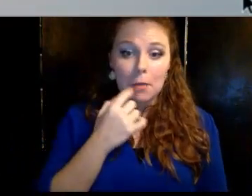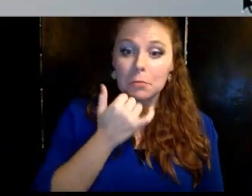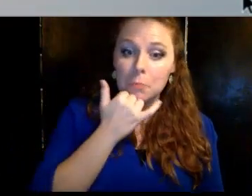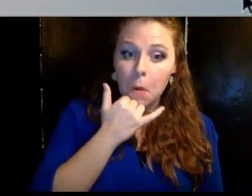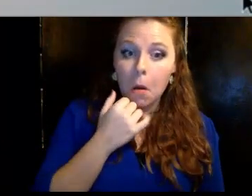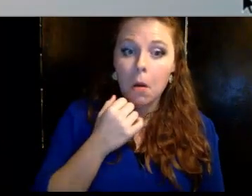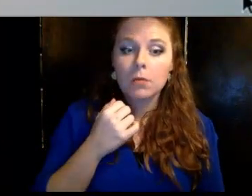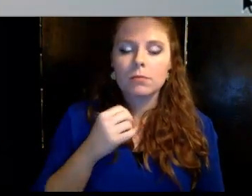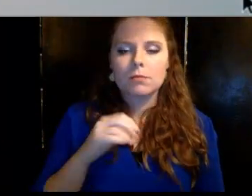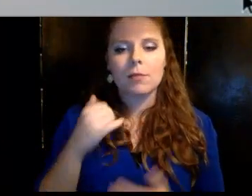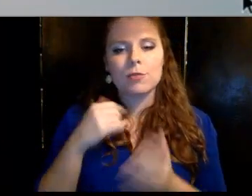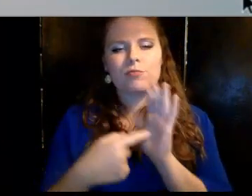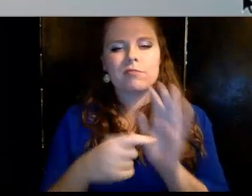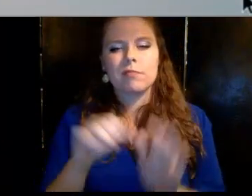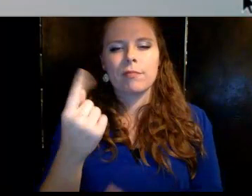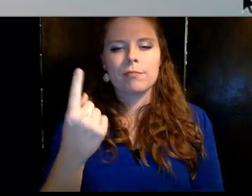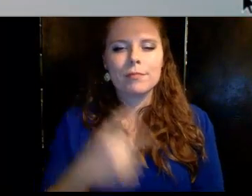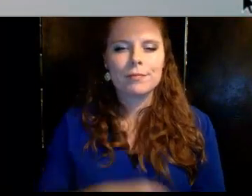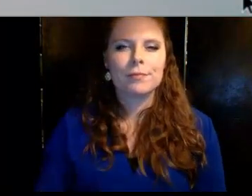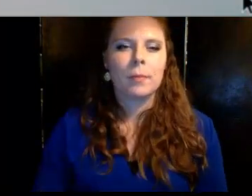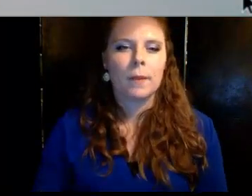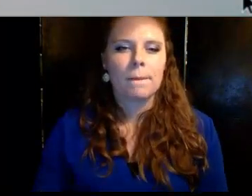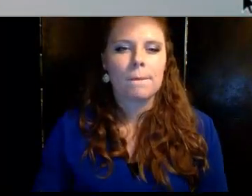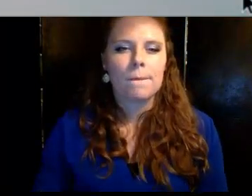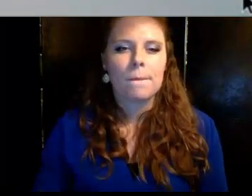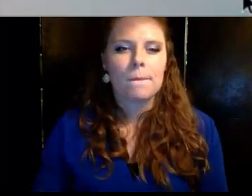maybe if I were to do another face,